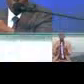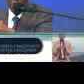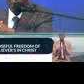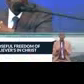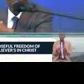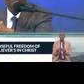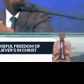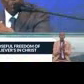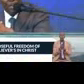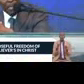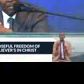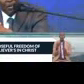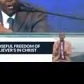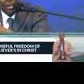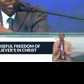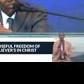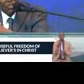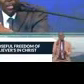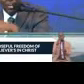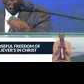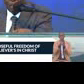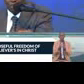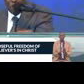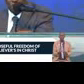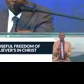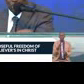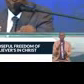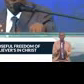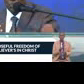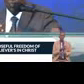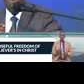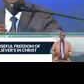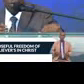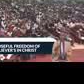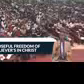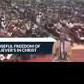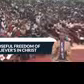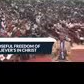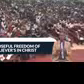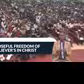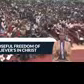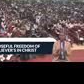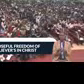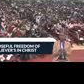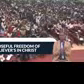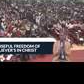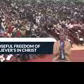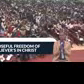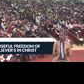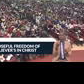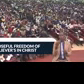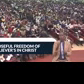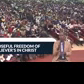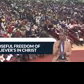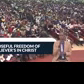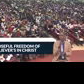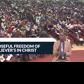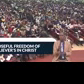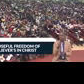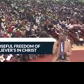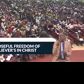freedom of true believers in Christ. The purposeful freedom of